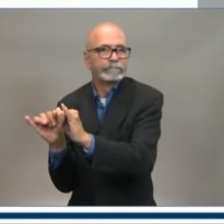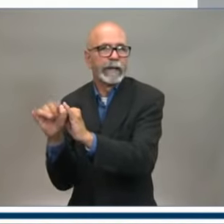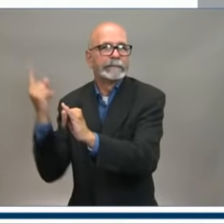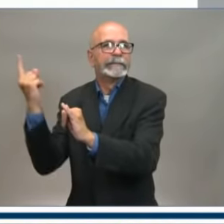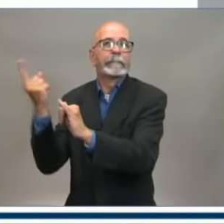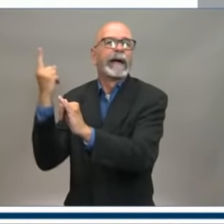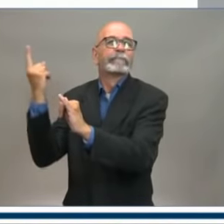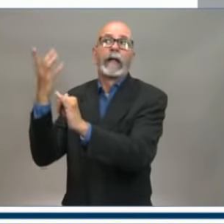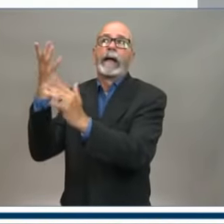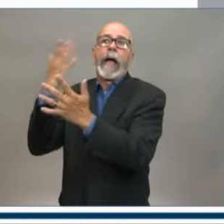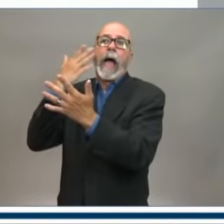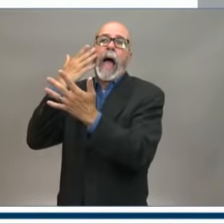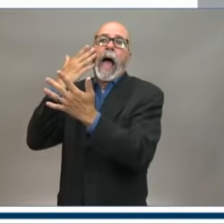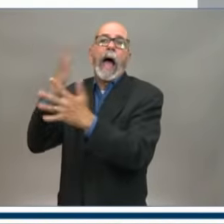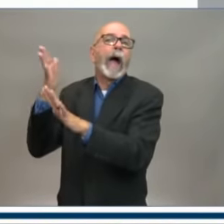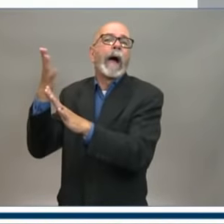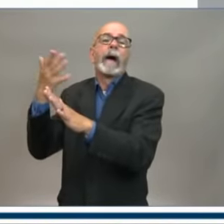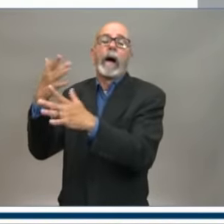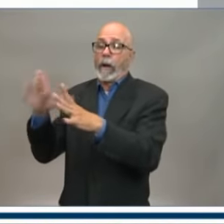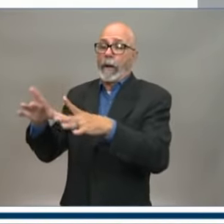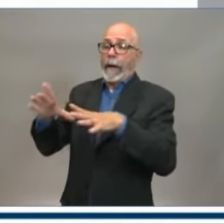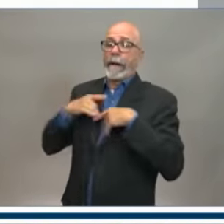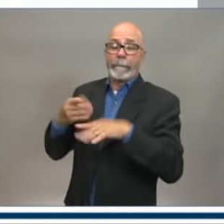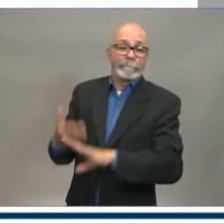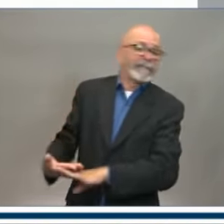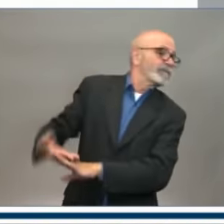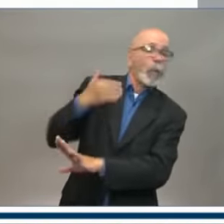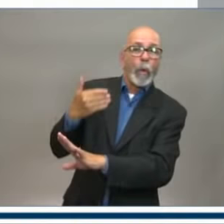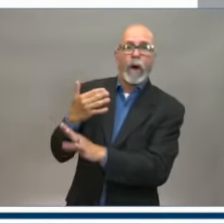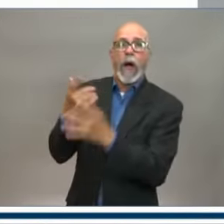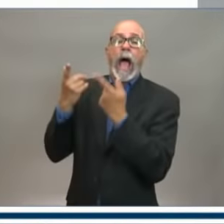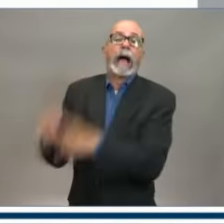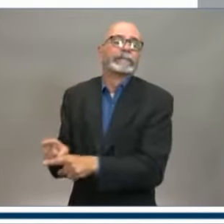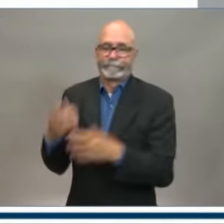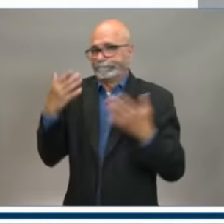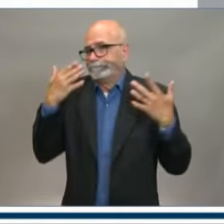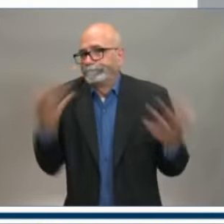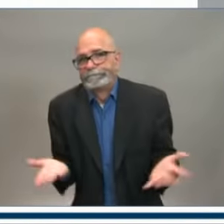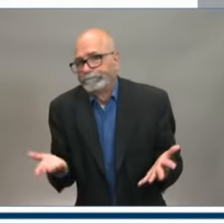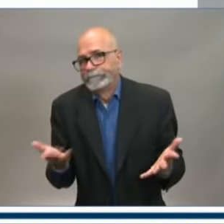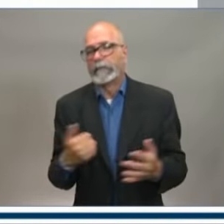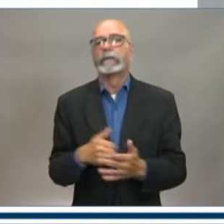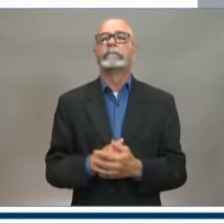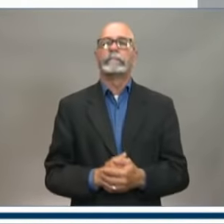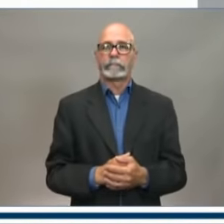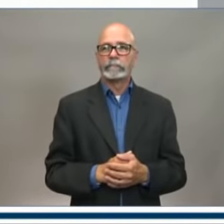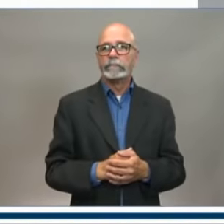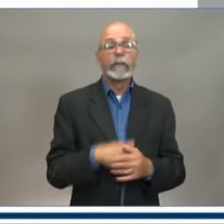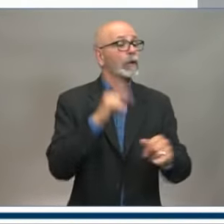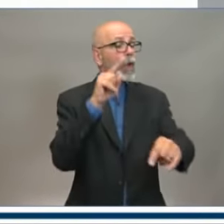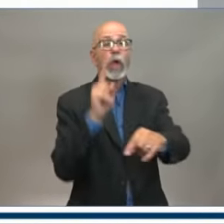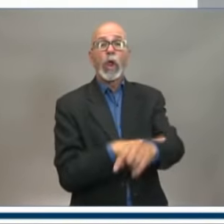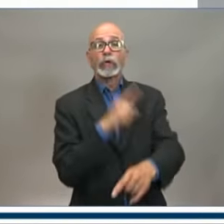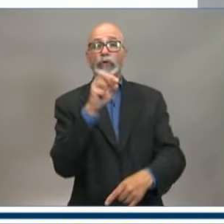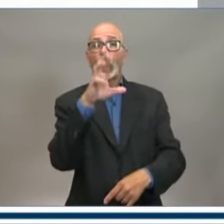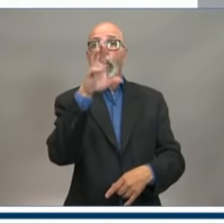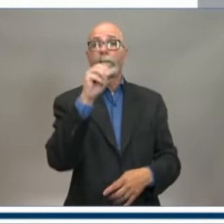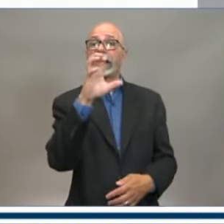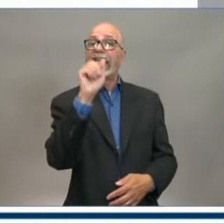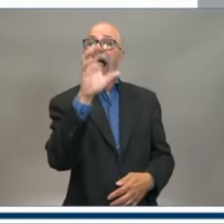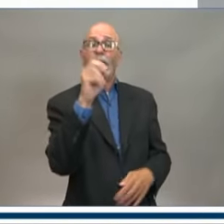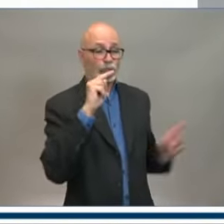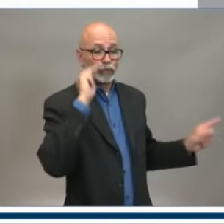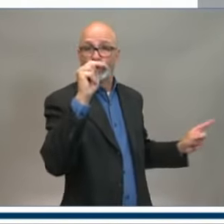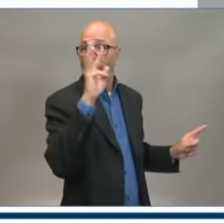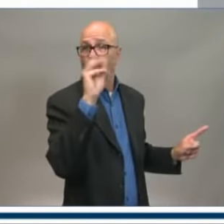infectious. As I reported yesterday, we have one long-term care home with active cases of COVID-19, which is